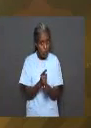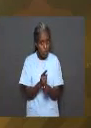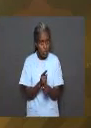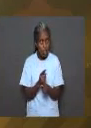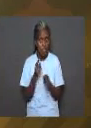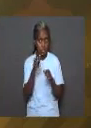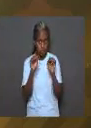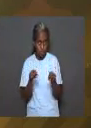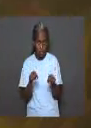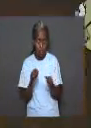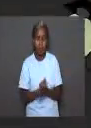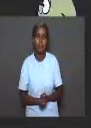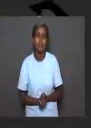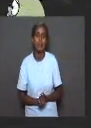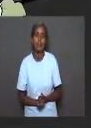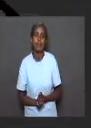can.